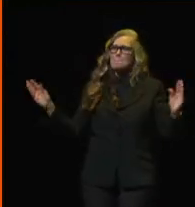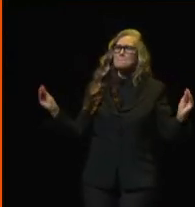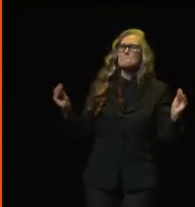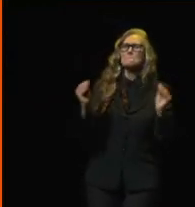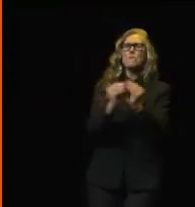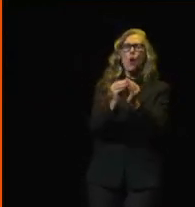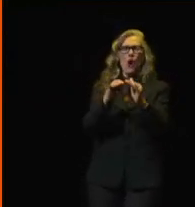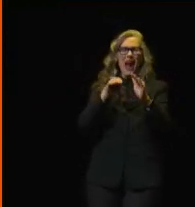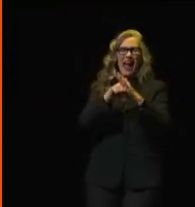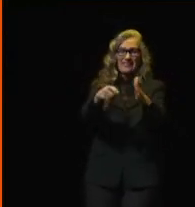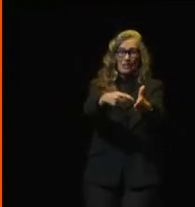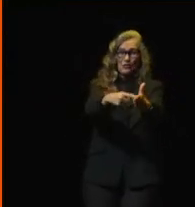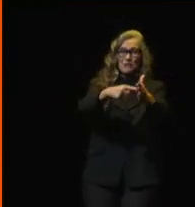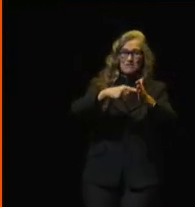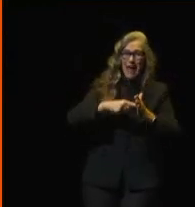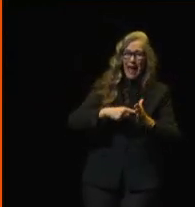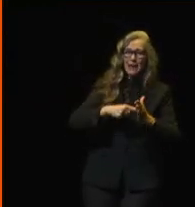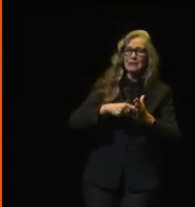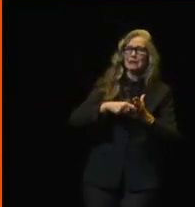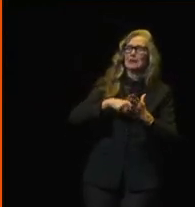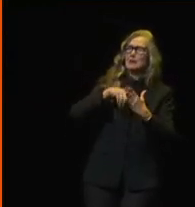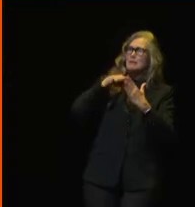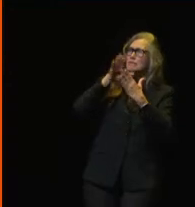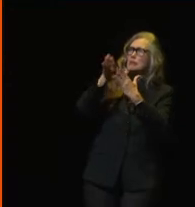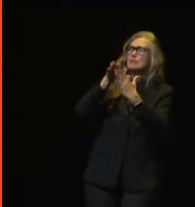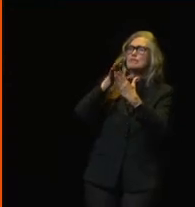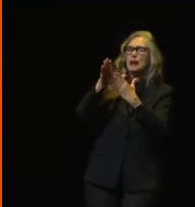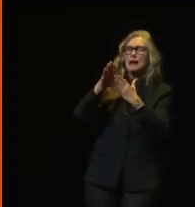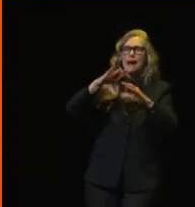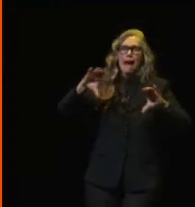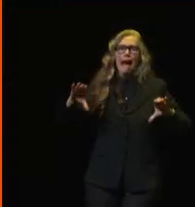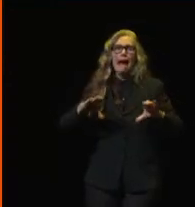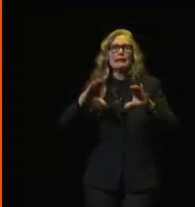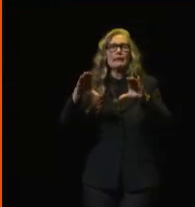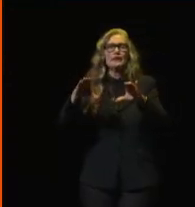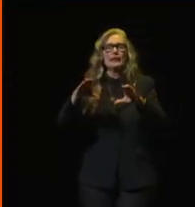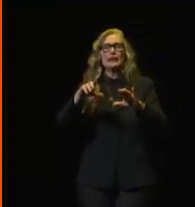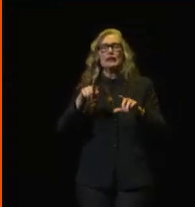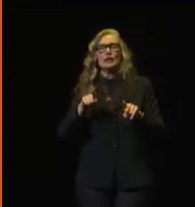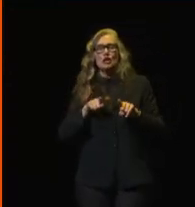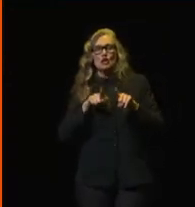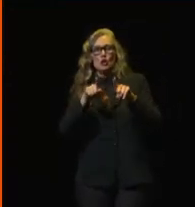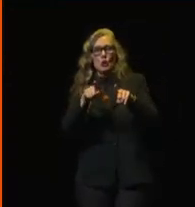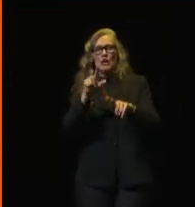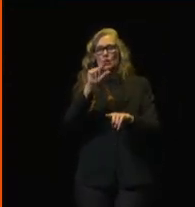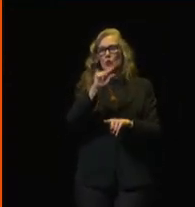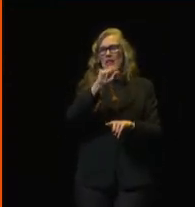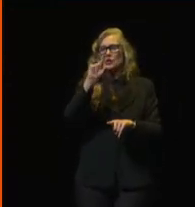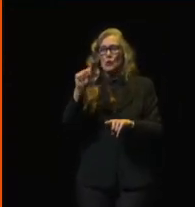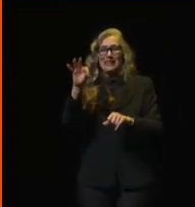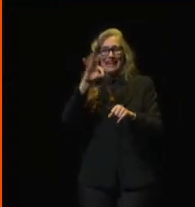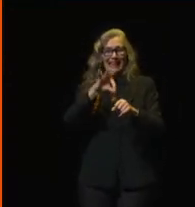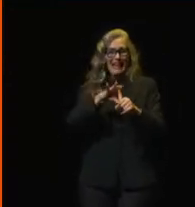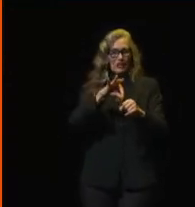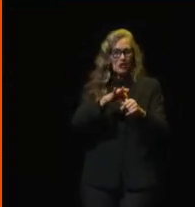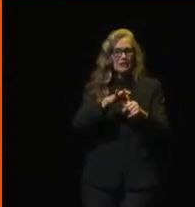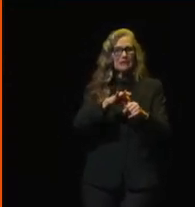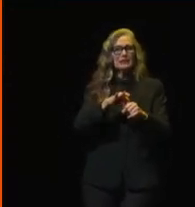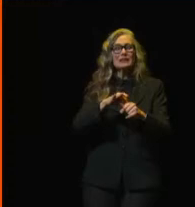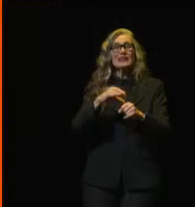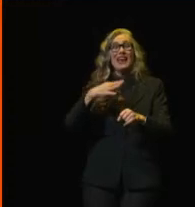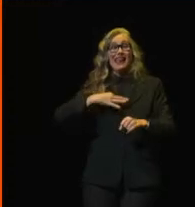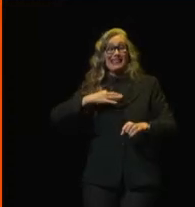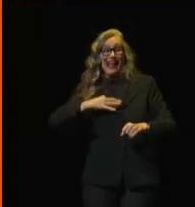access to health care. He campaigned actively in the 2020 election. He pressed candidates to